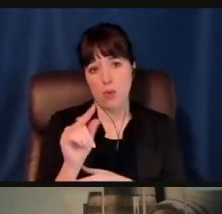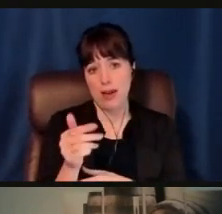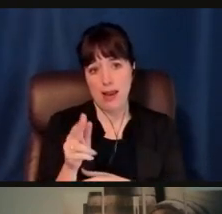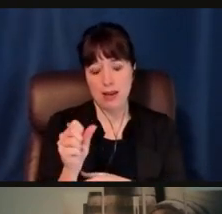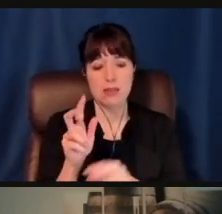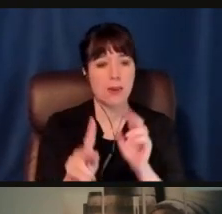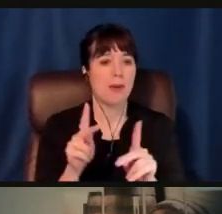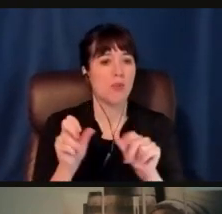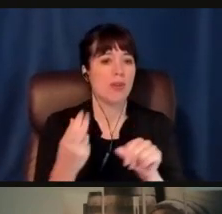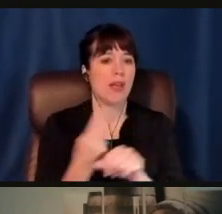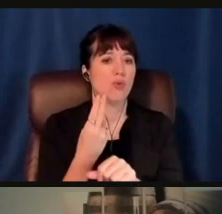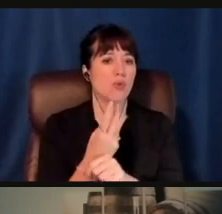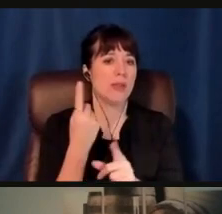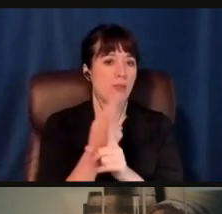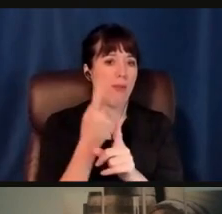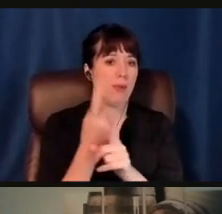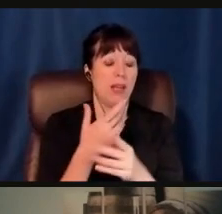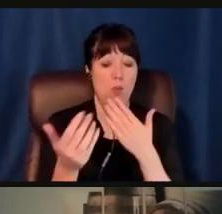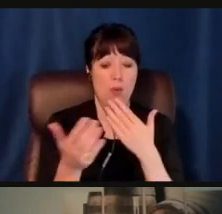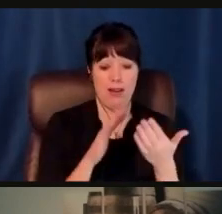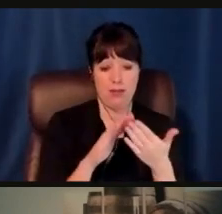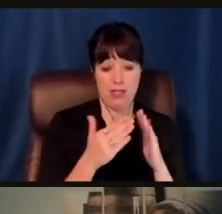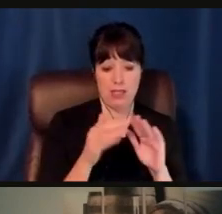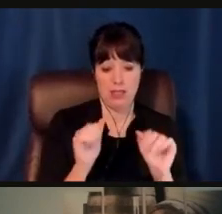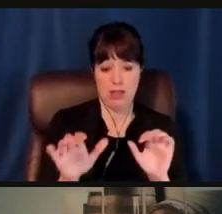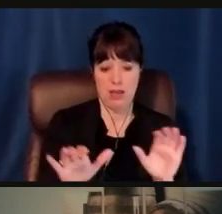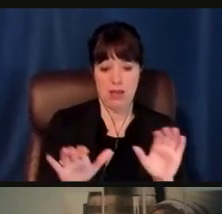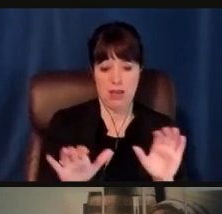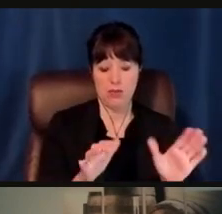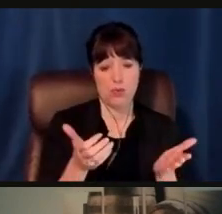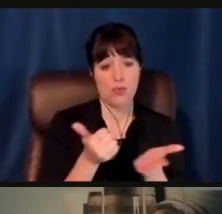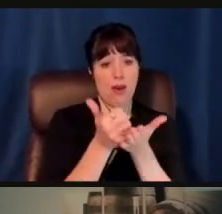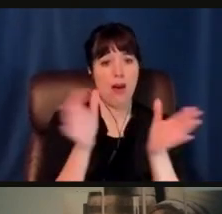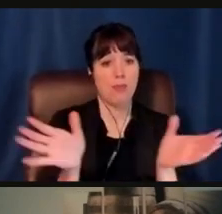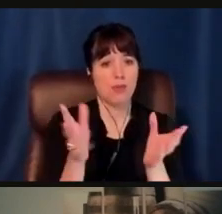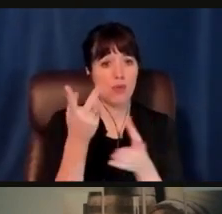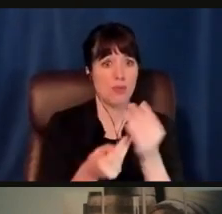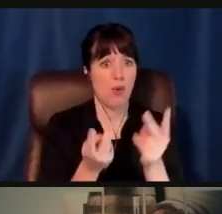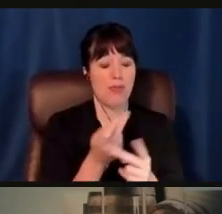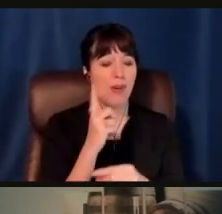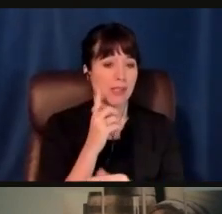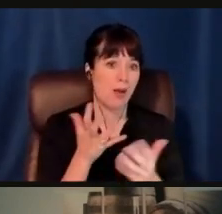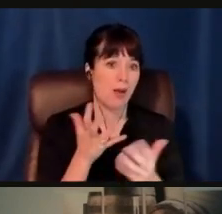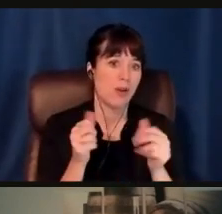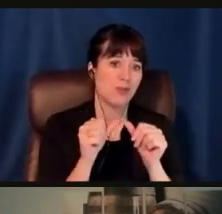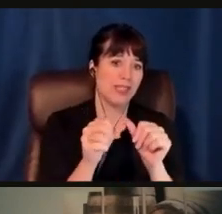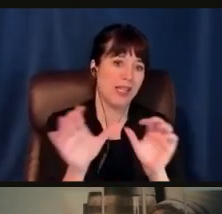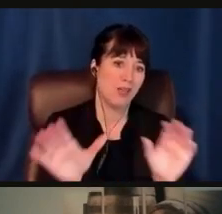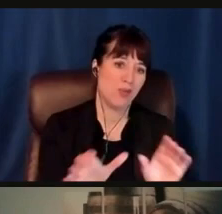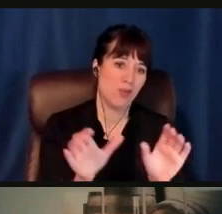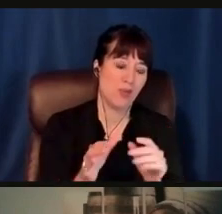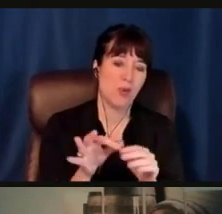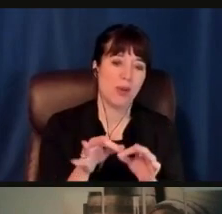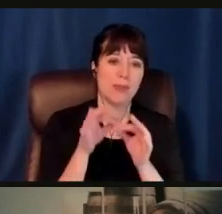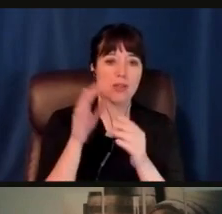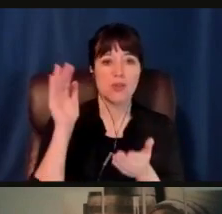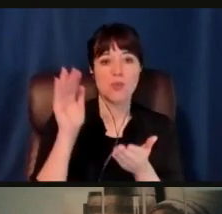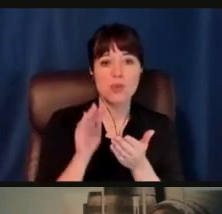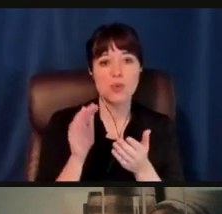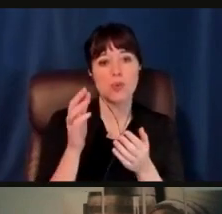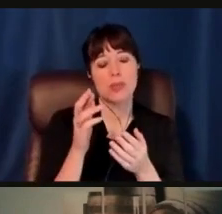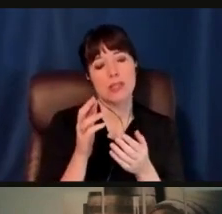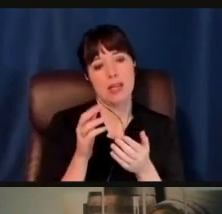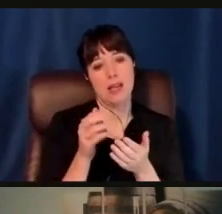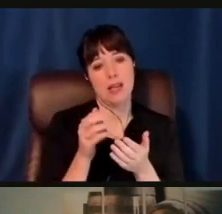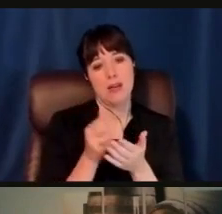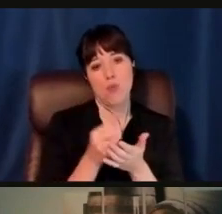properly. And that whatever the city can do to help encourage both of those things, I want to continue to do, especially reducing waste